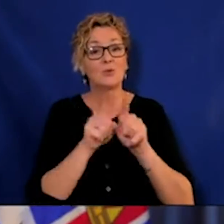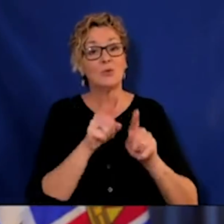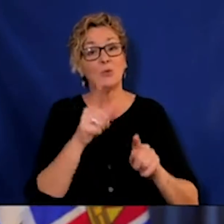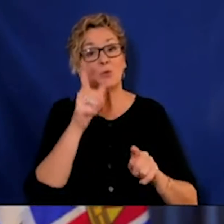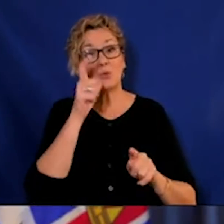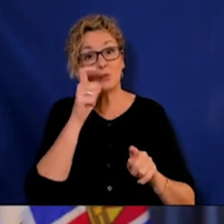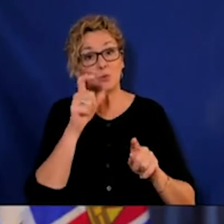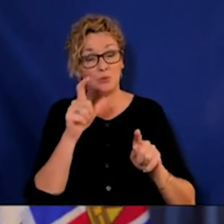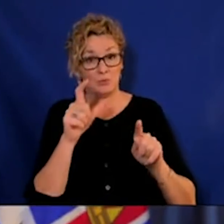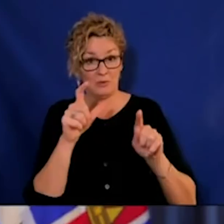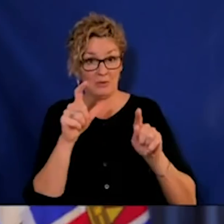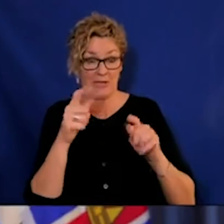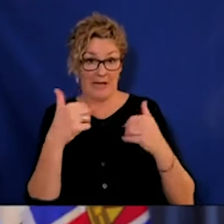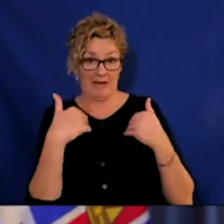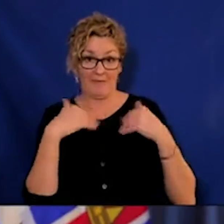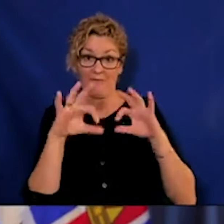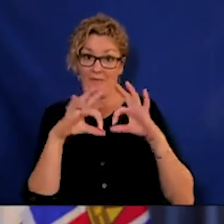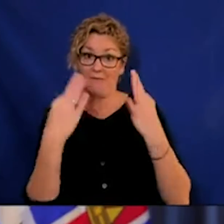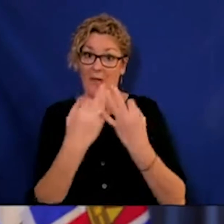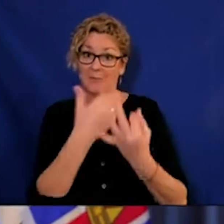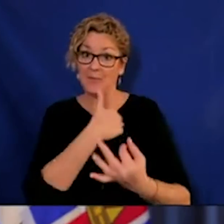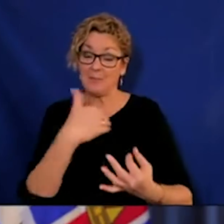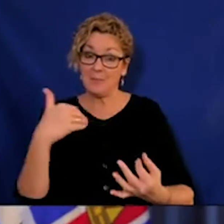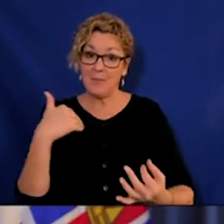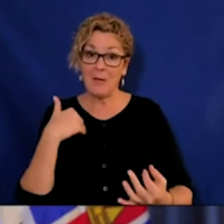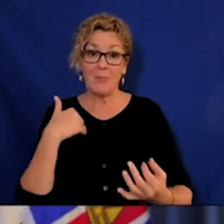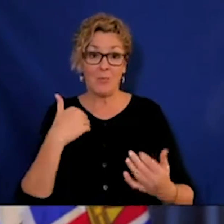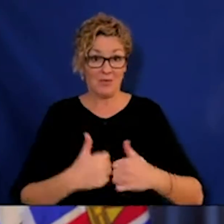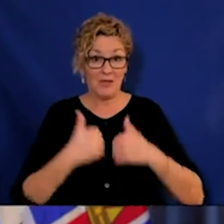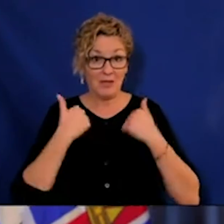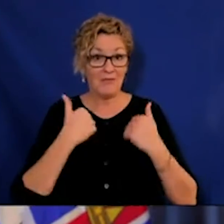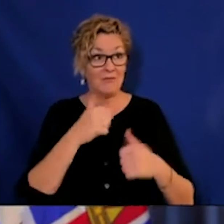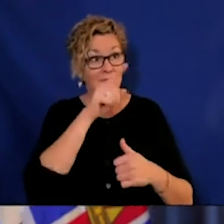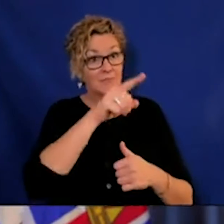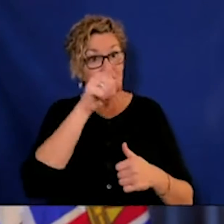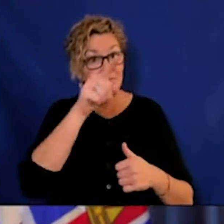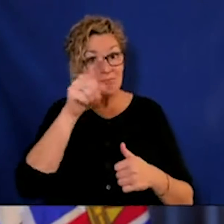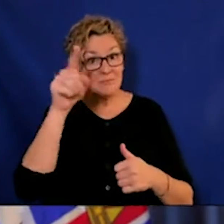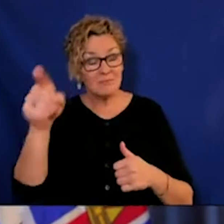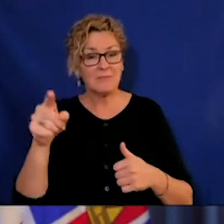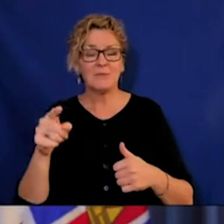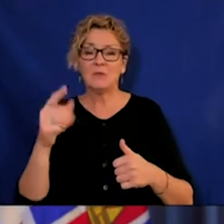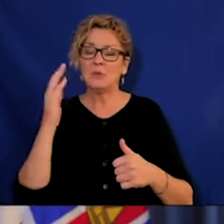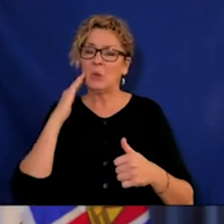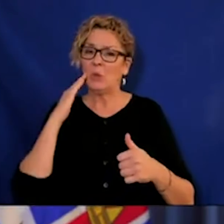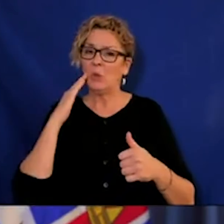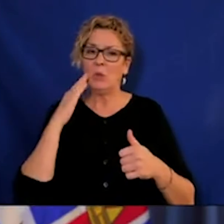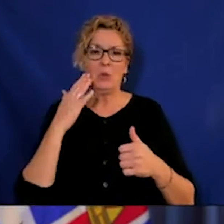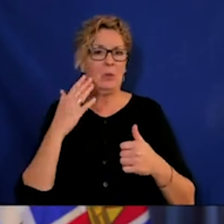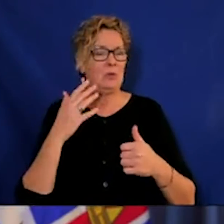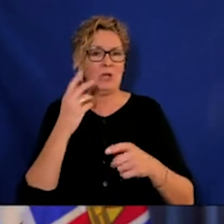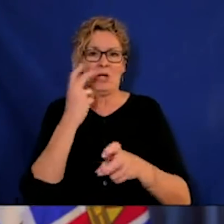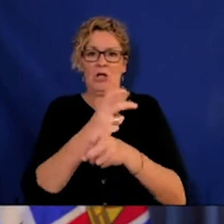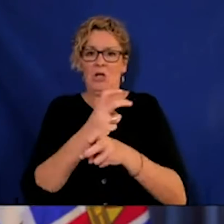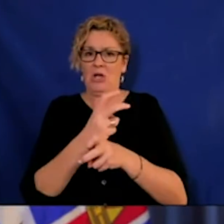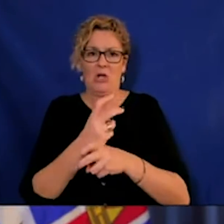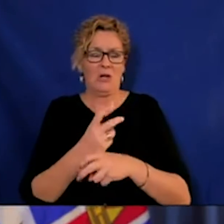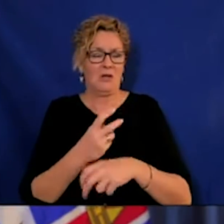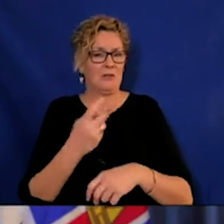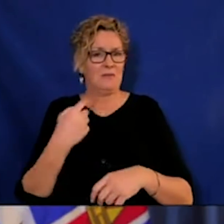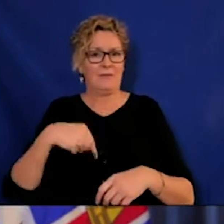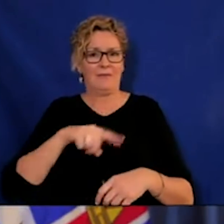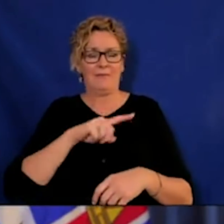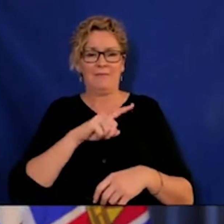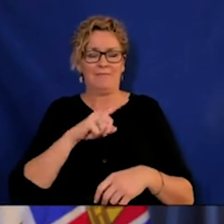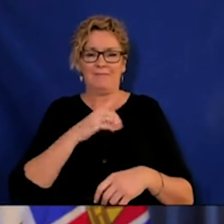those circumstances. And so when, as Dr. Henry did today, we announced 3 new